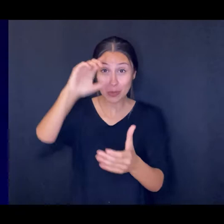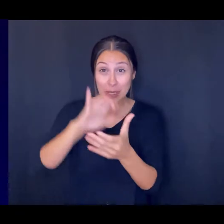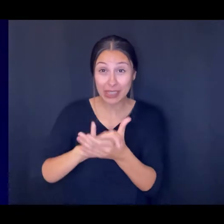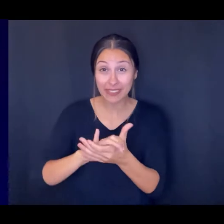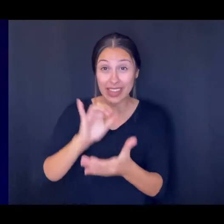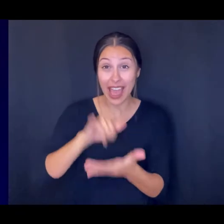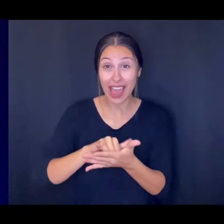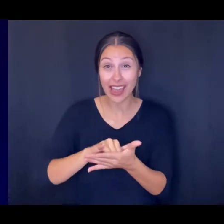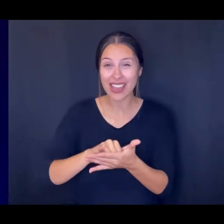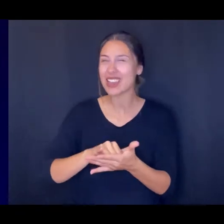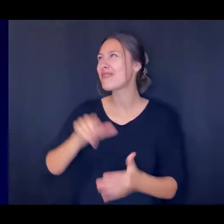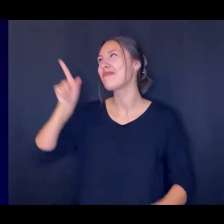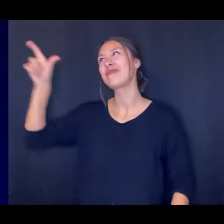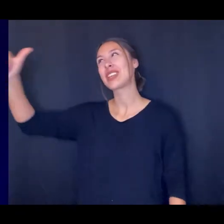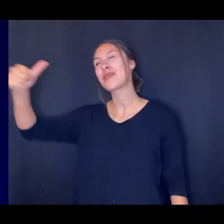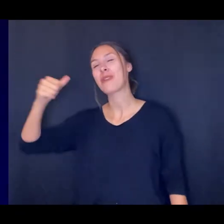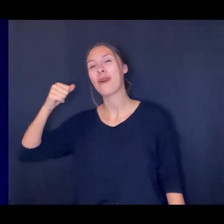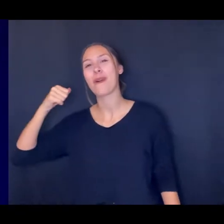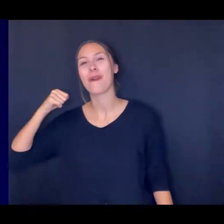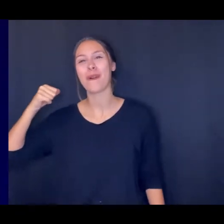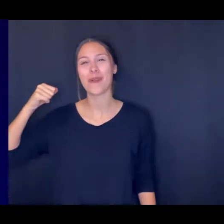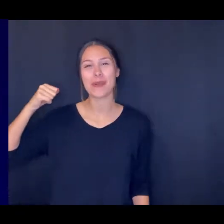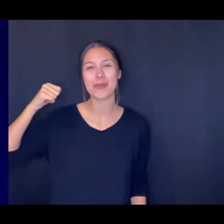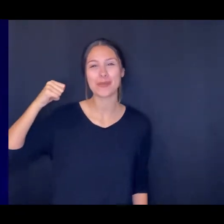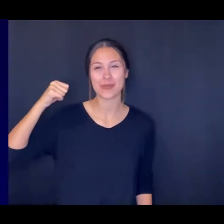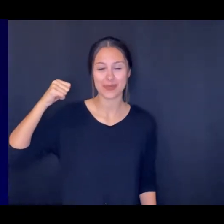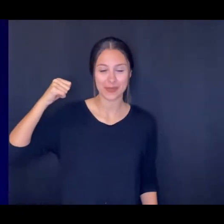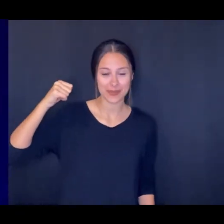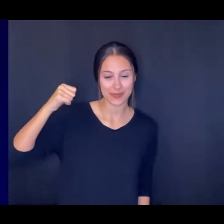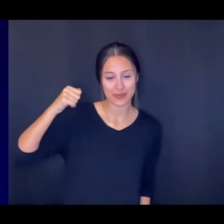that with me today? He won't.